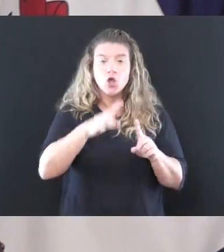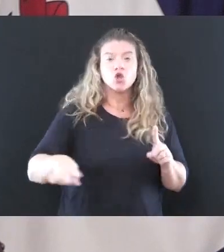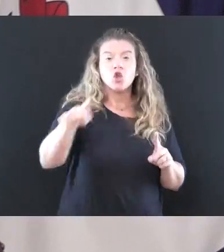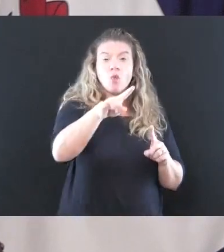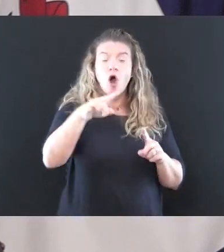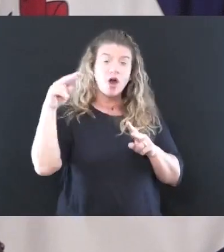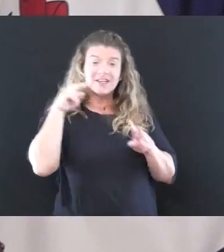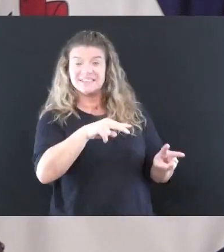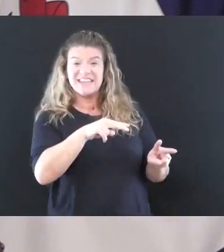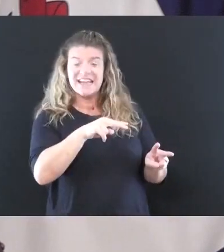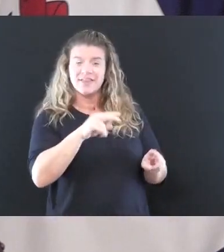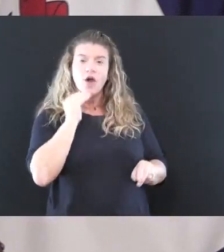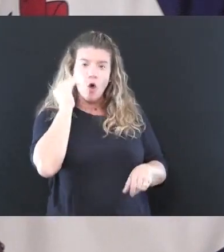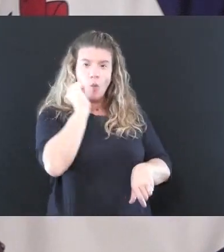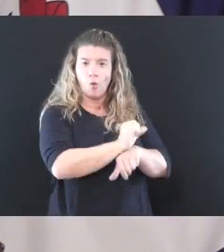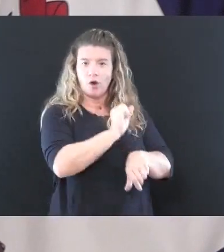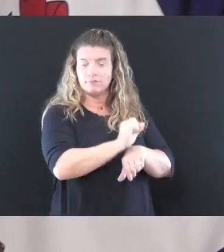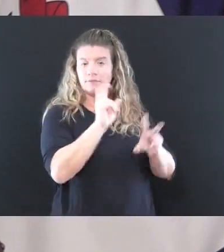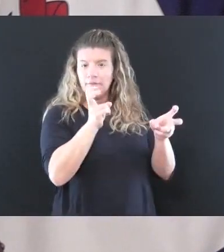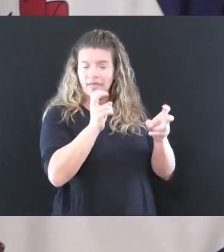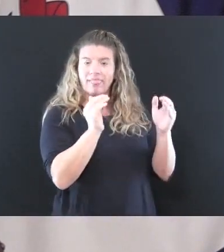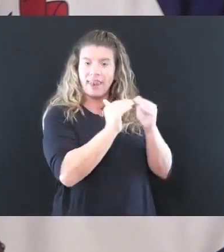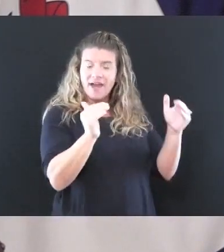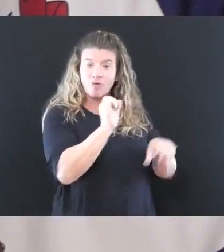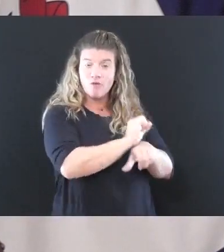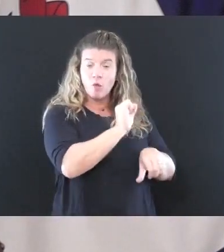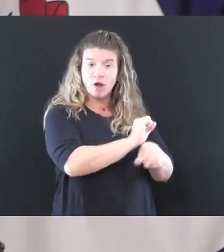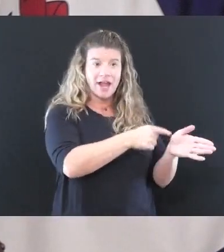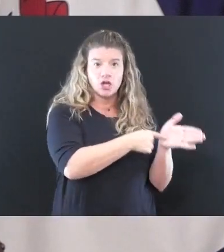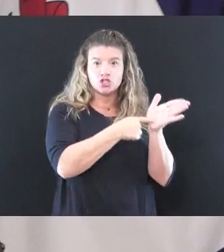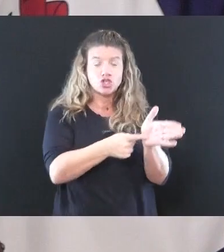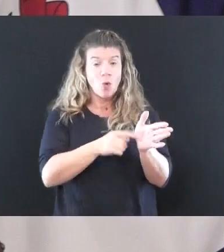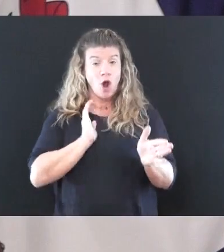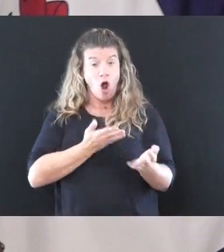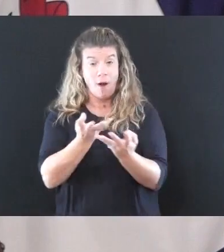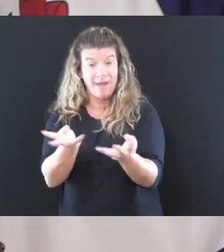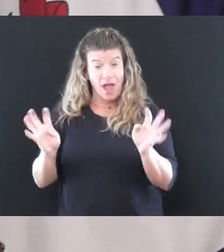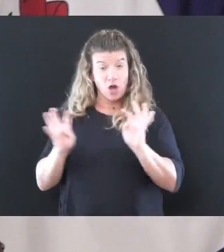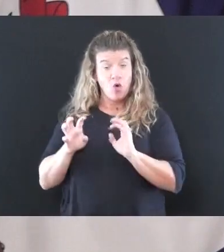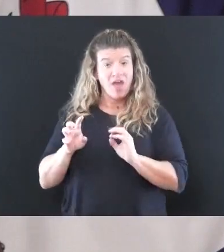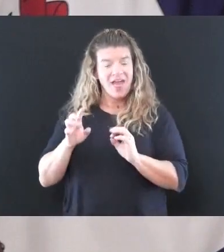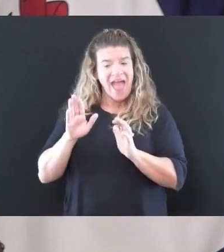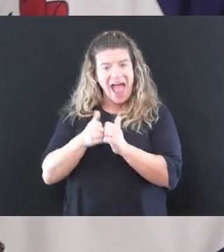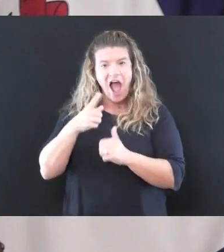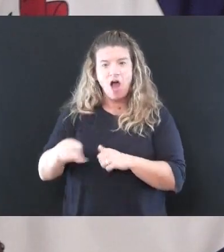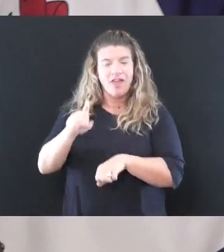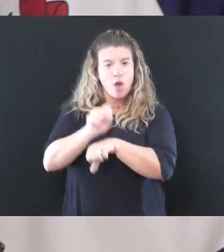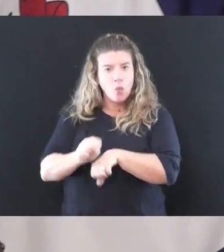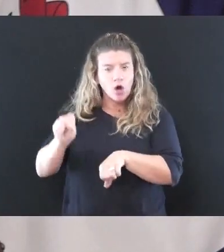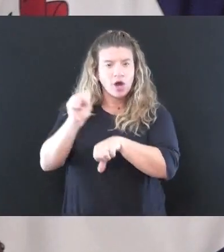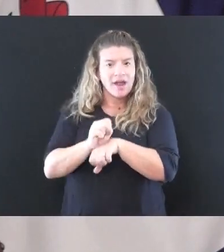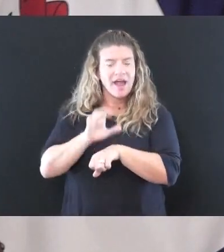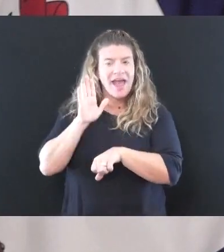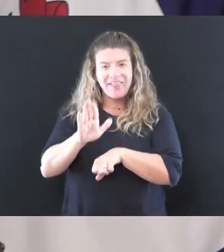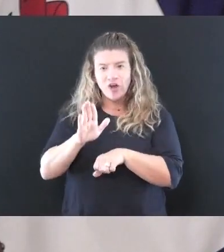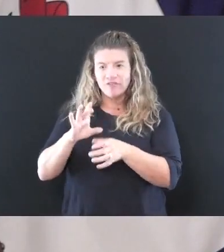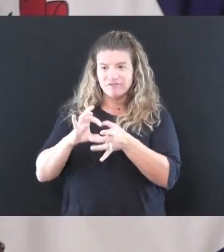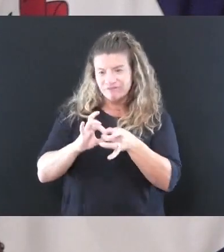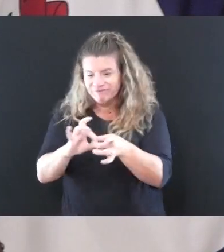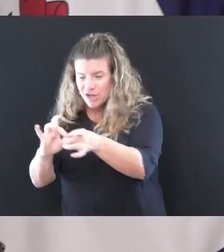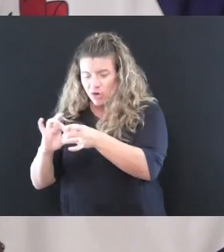showing my homework would be great, and showing all the panel's homework and all the input that goes into DHHR,